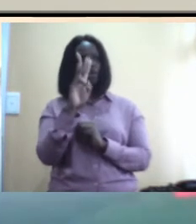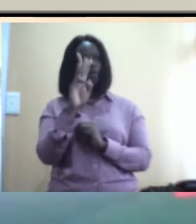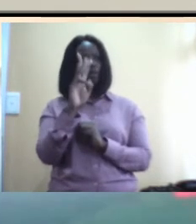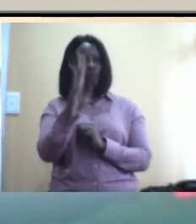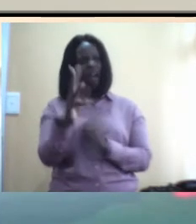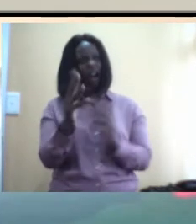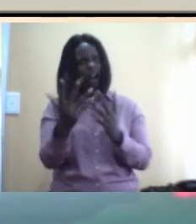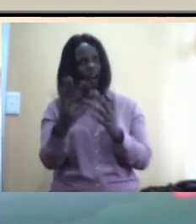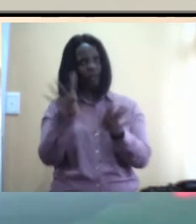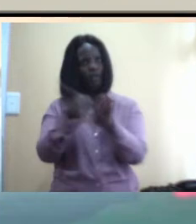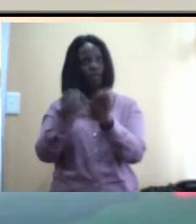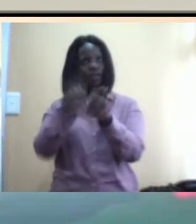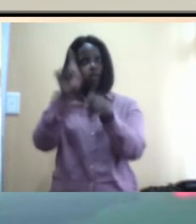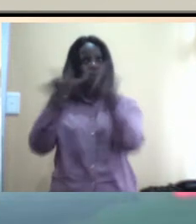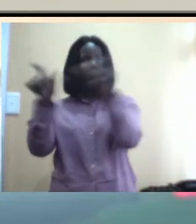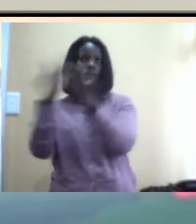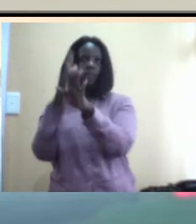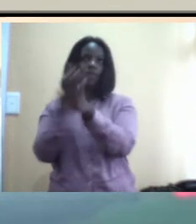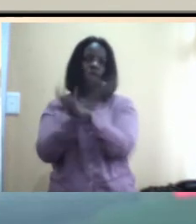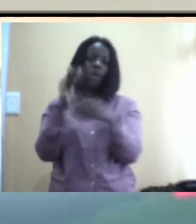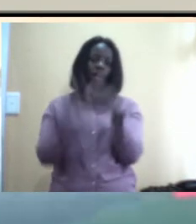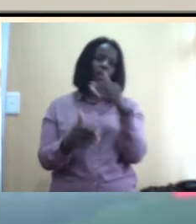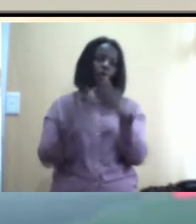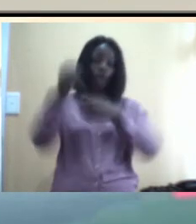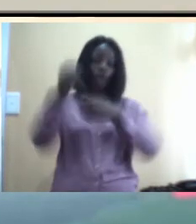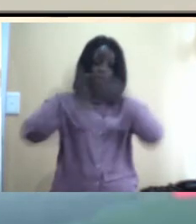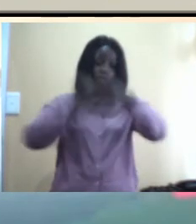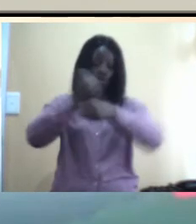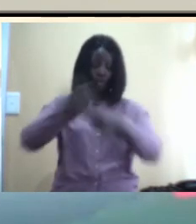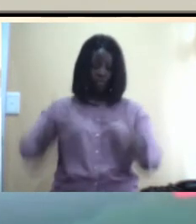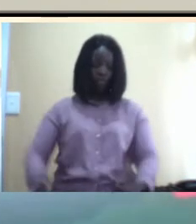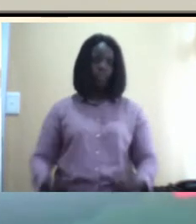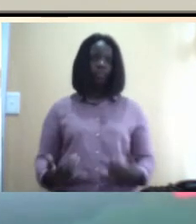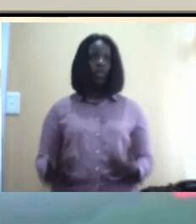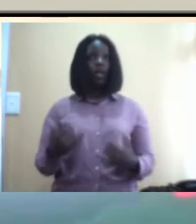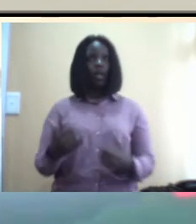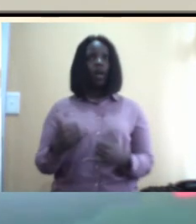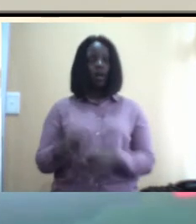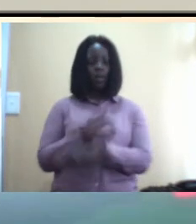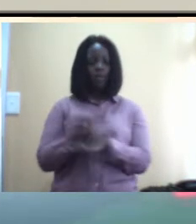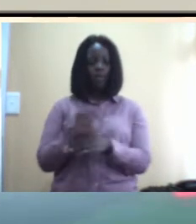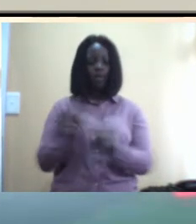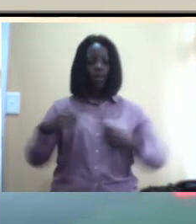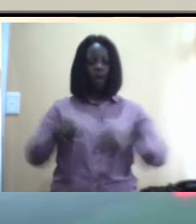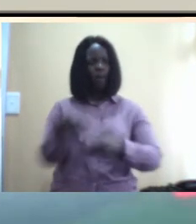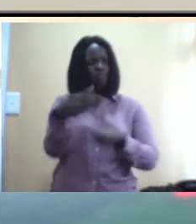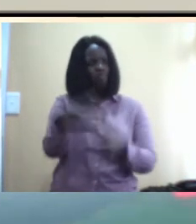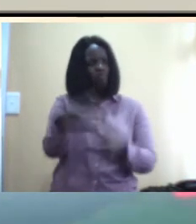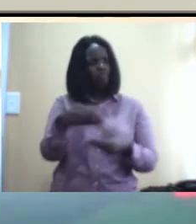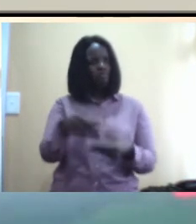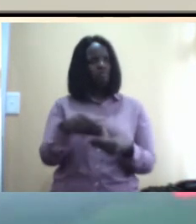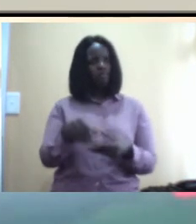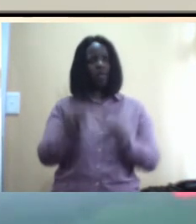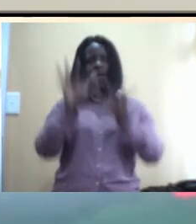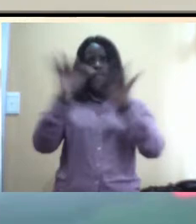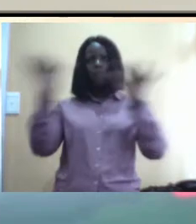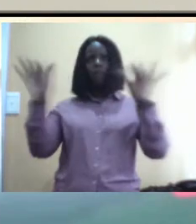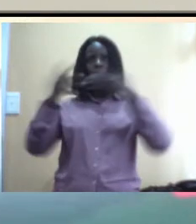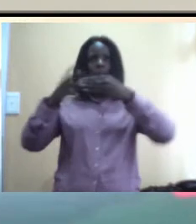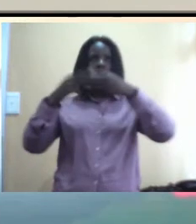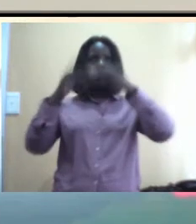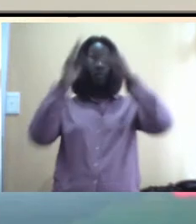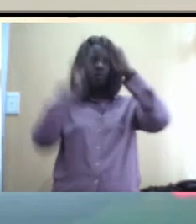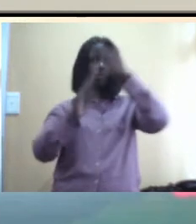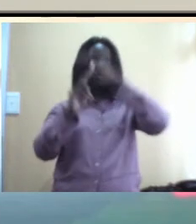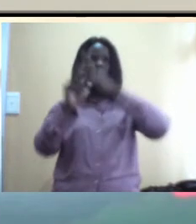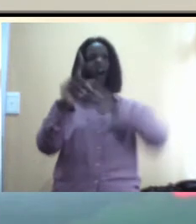stakeholders before the end of the current financial year. Our master plan, honorable members, I'm happy also to report that the